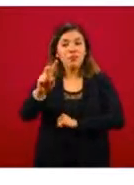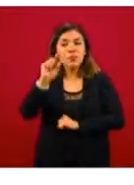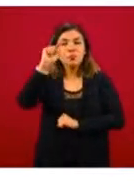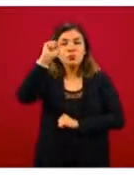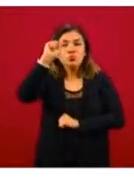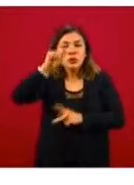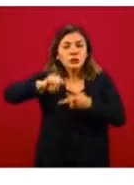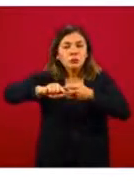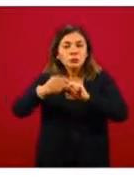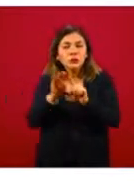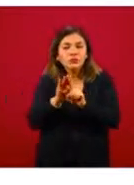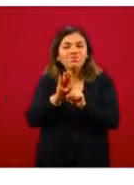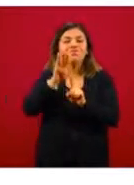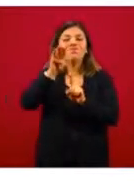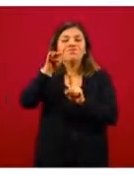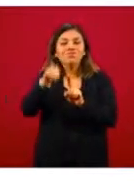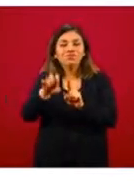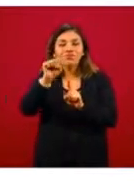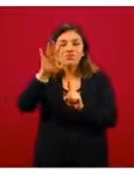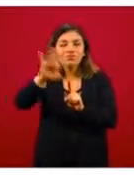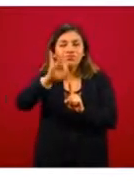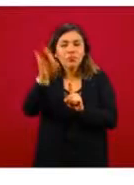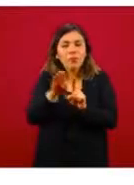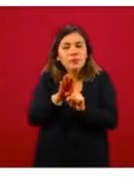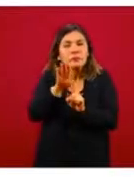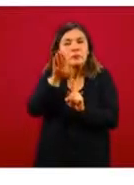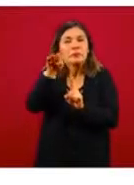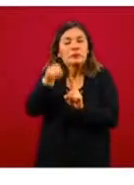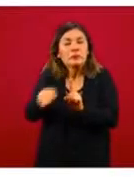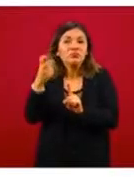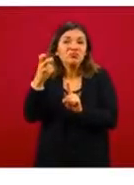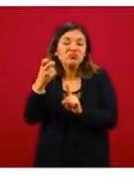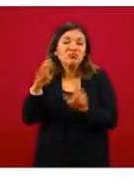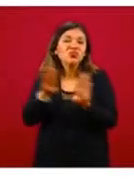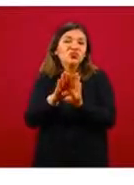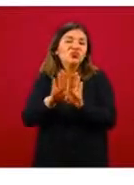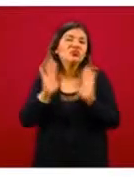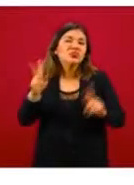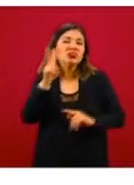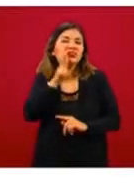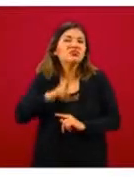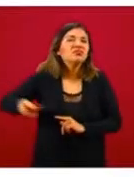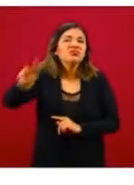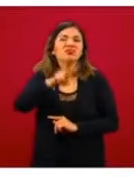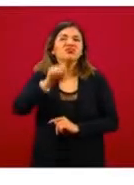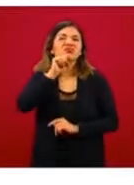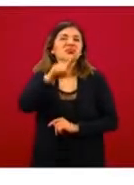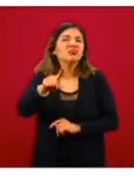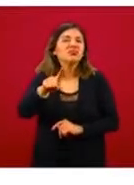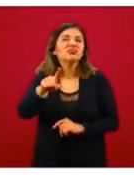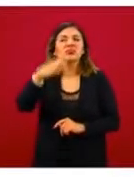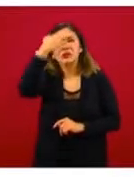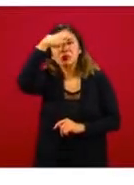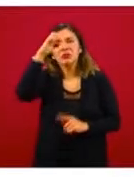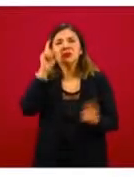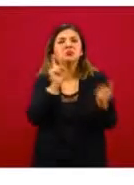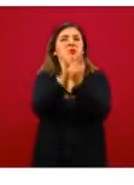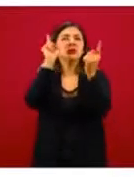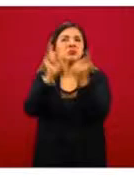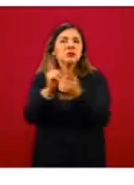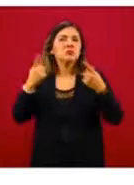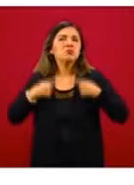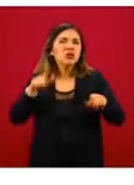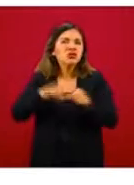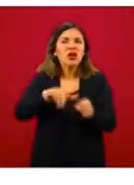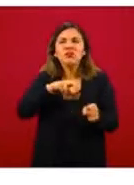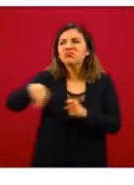So let's see how on this very last day, you can see that it's slightly above 65, and it's probably what we